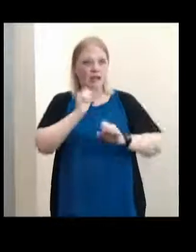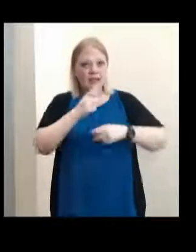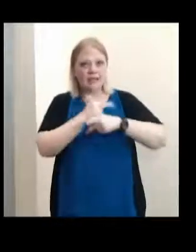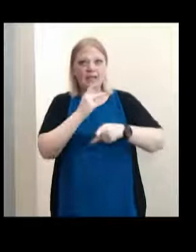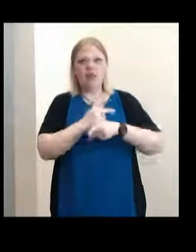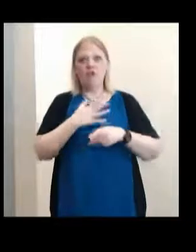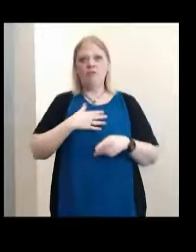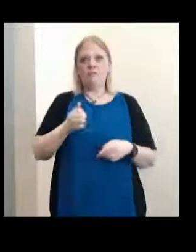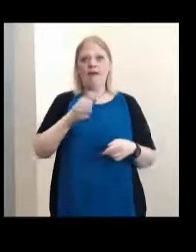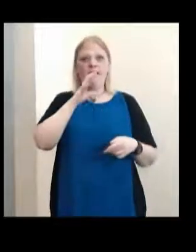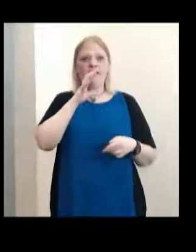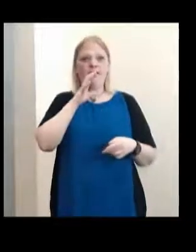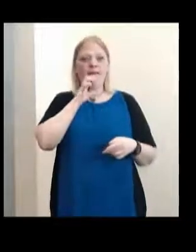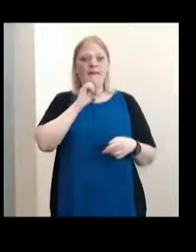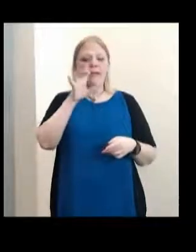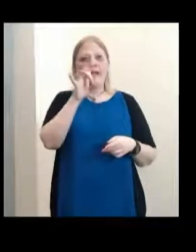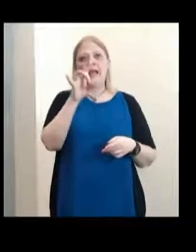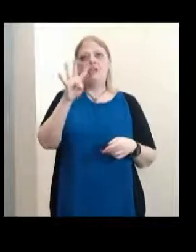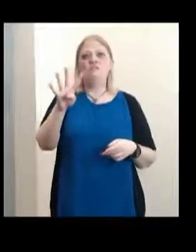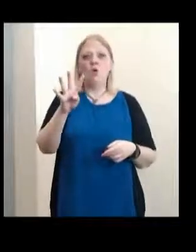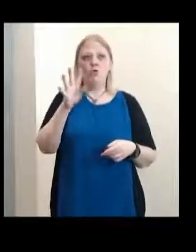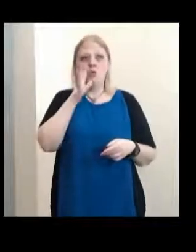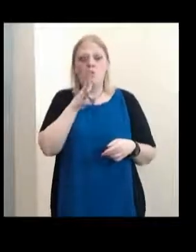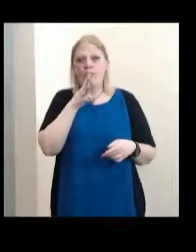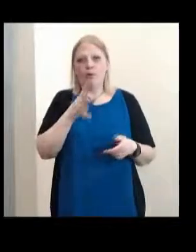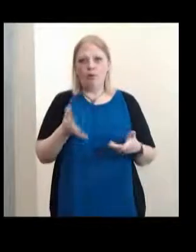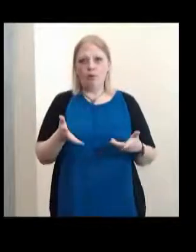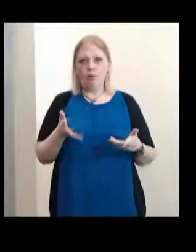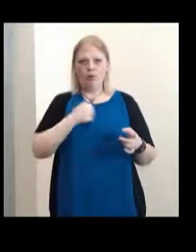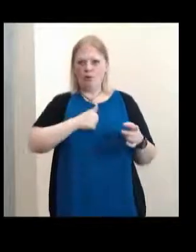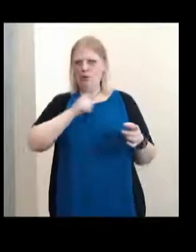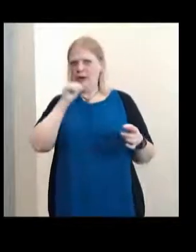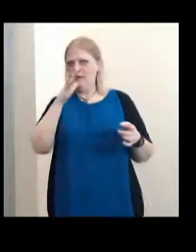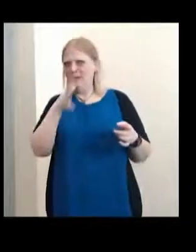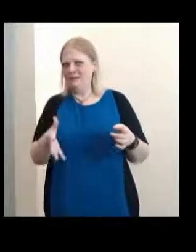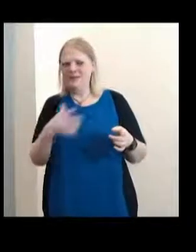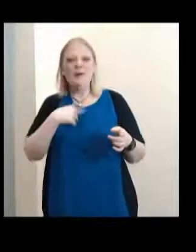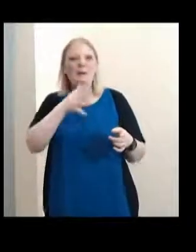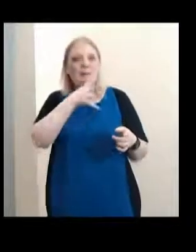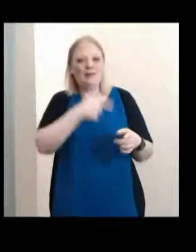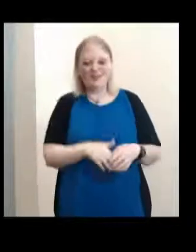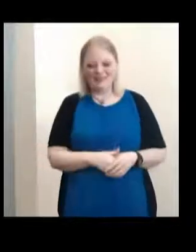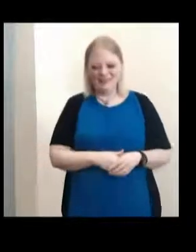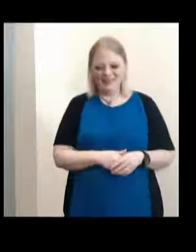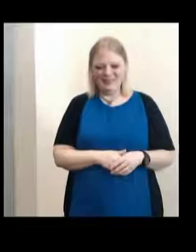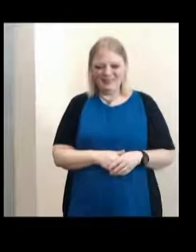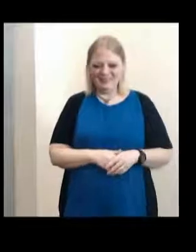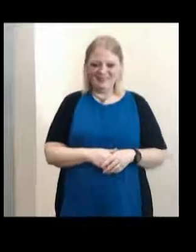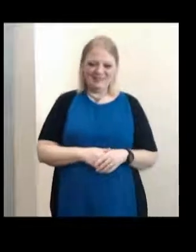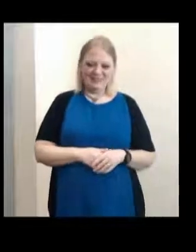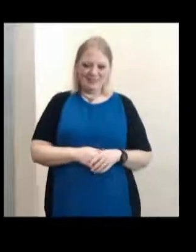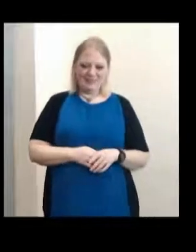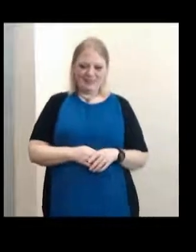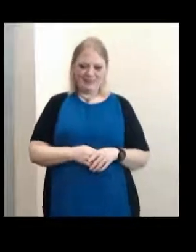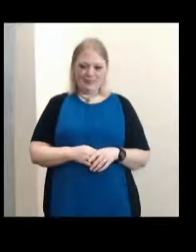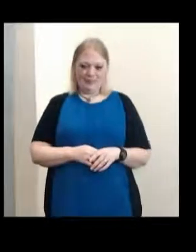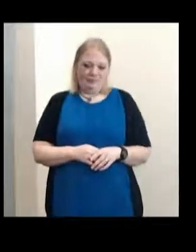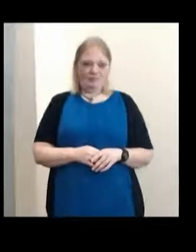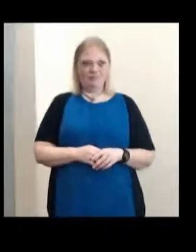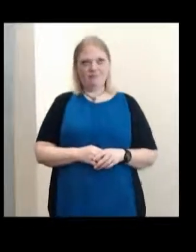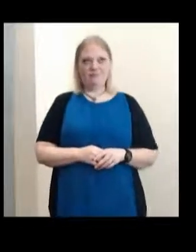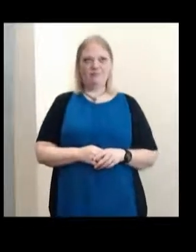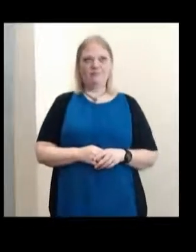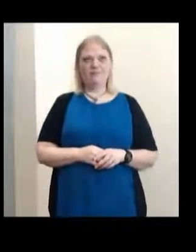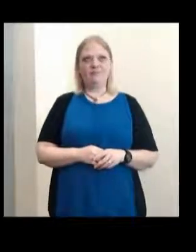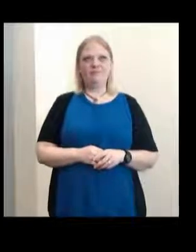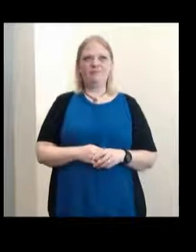my 84-year-old grandmother, or my mother, sorry, not grandmother, mother. And it gives me a